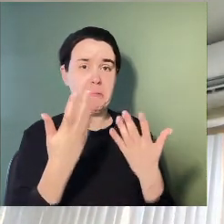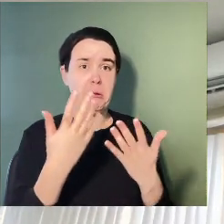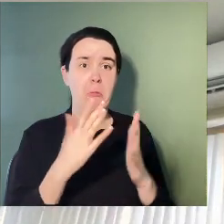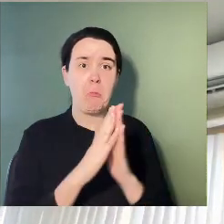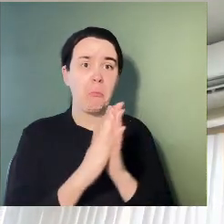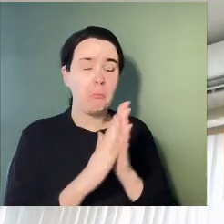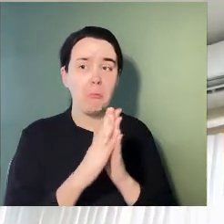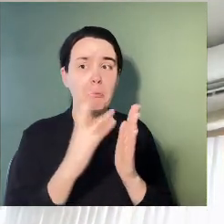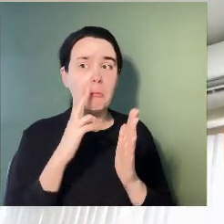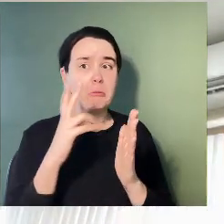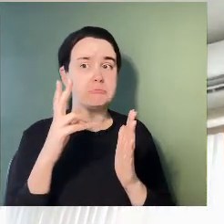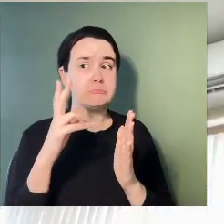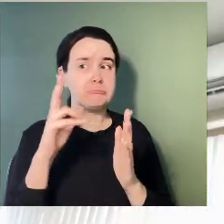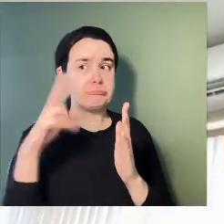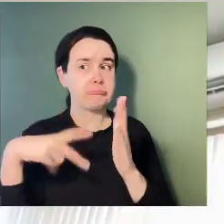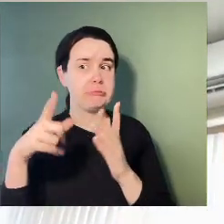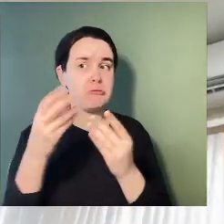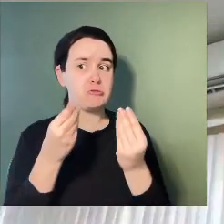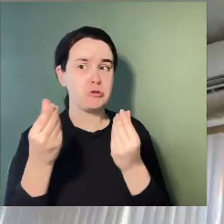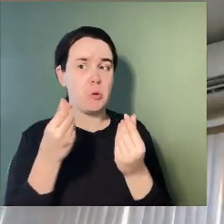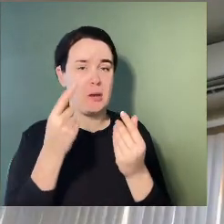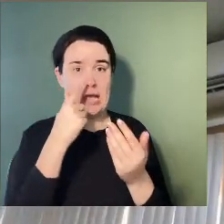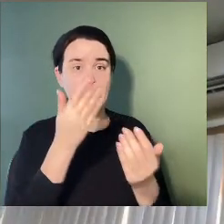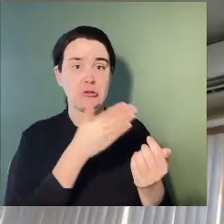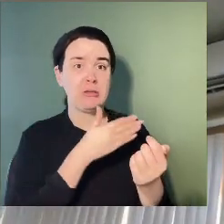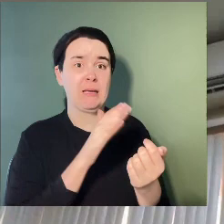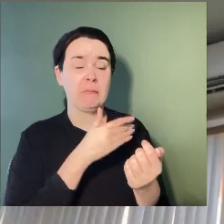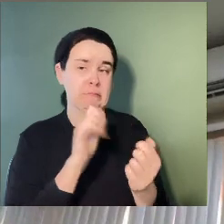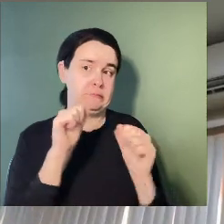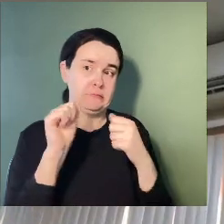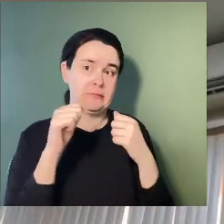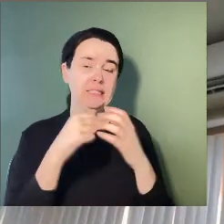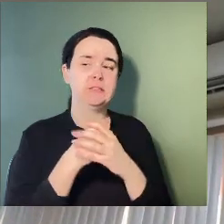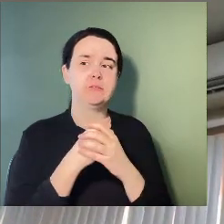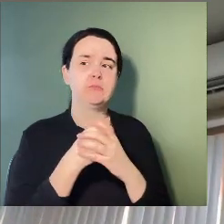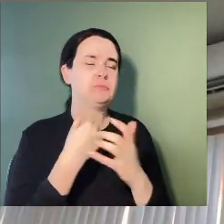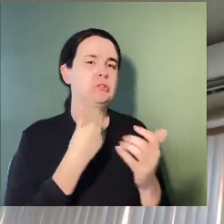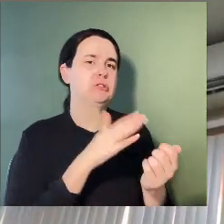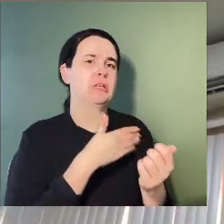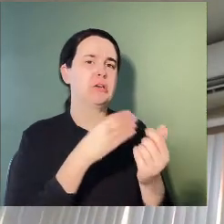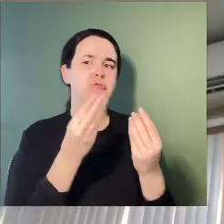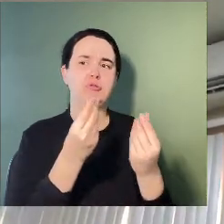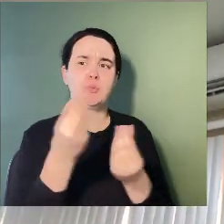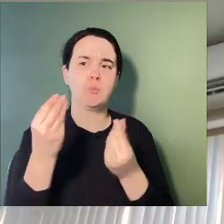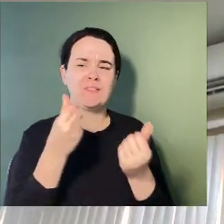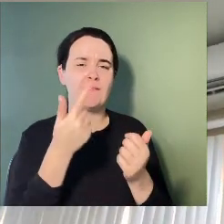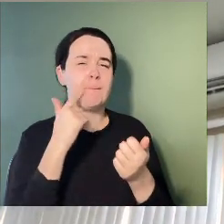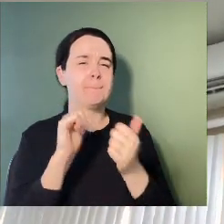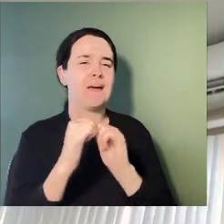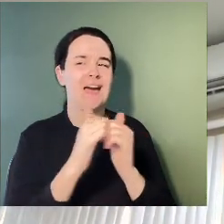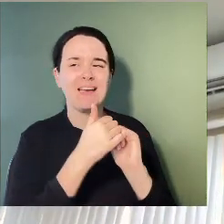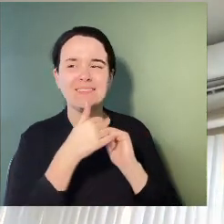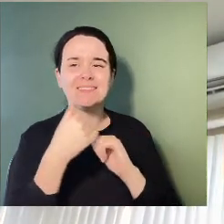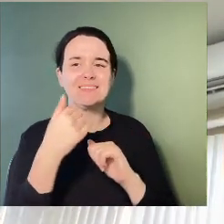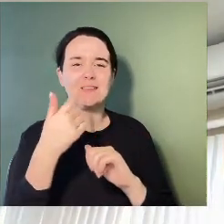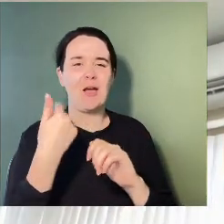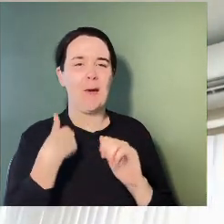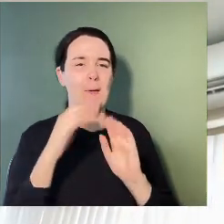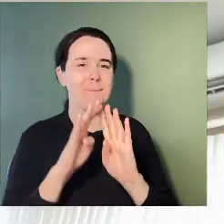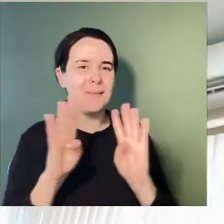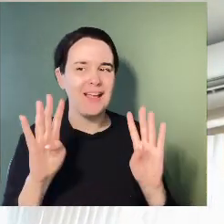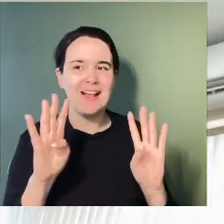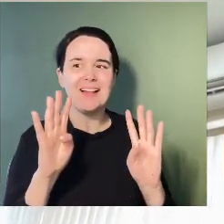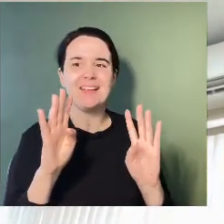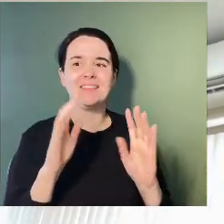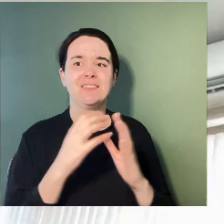platform I absolutely appreciate, where we can share resources and share resources from our partners and our panelists, as well as from those